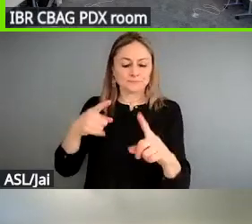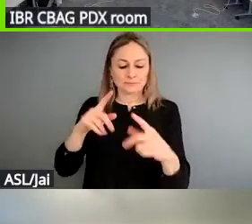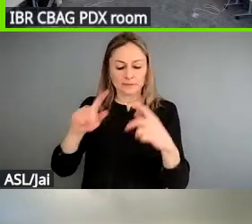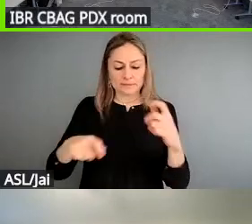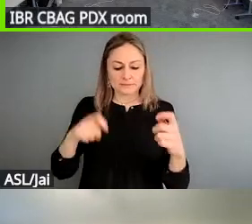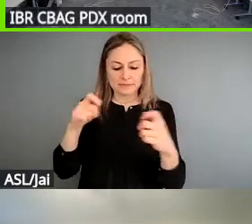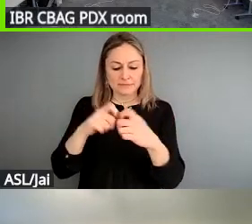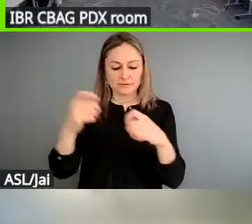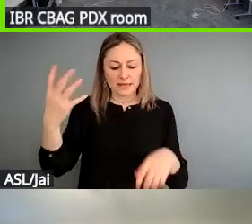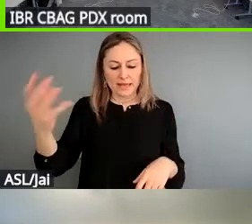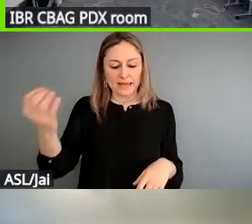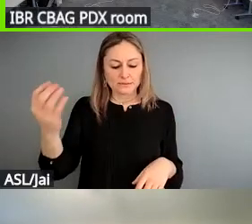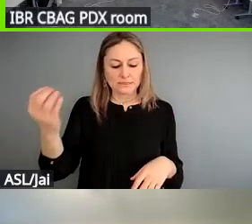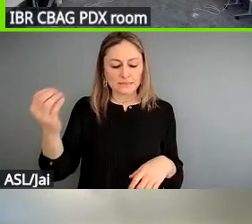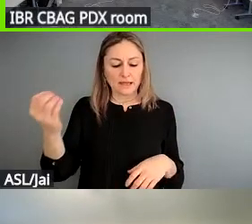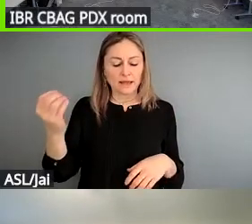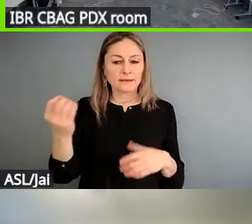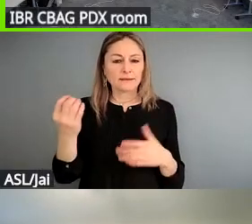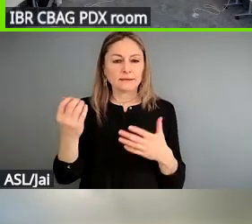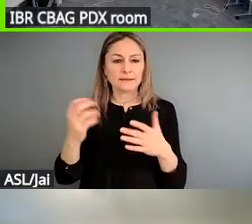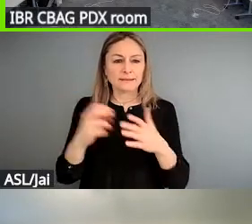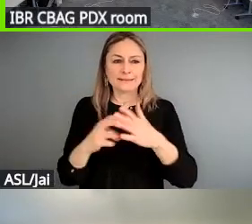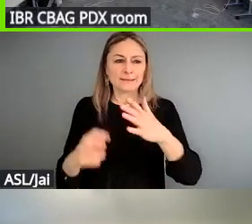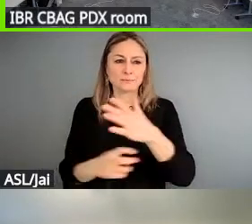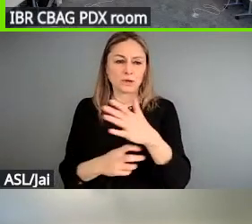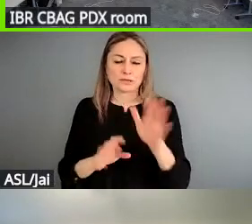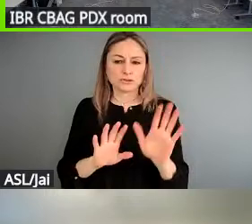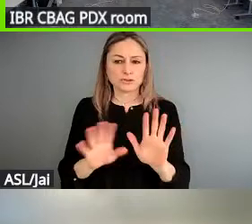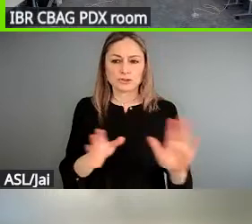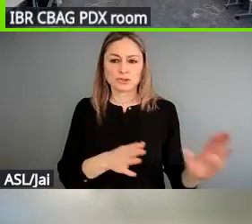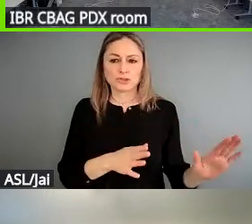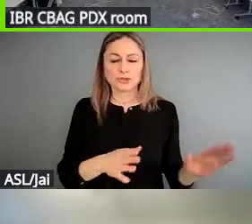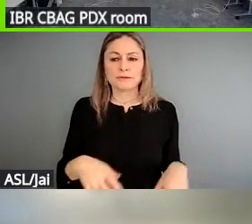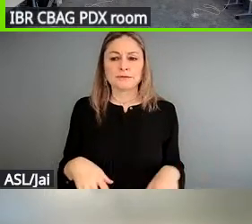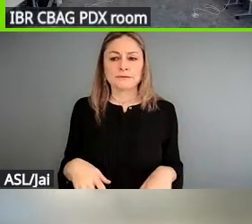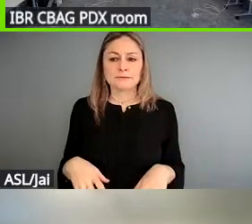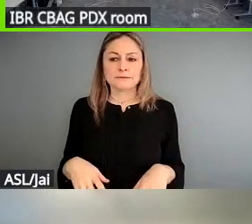outside the bridge's purview, but I think that those are